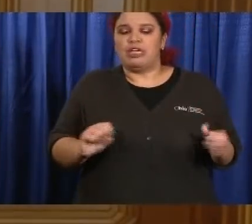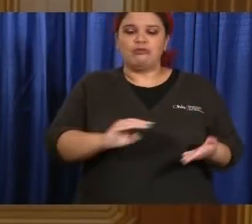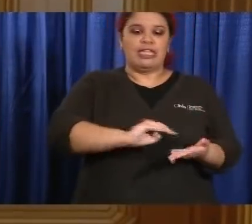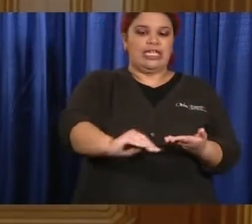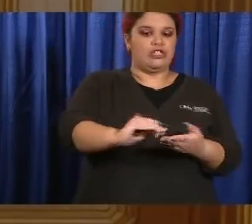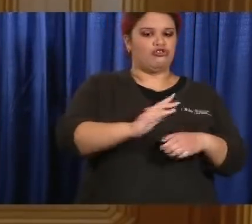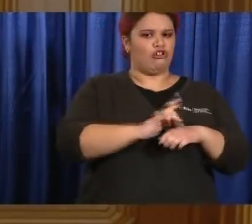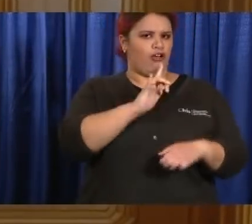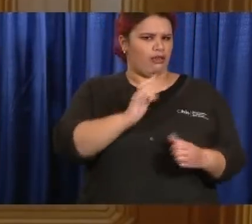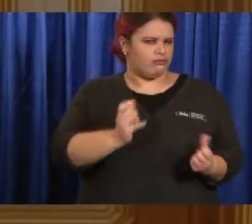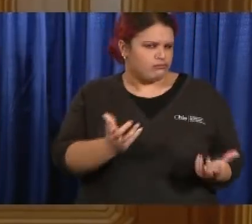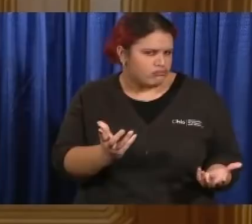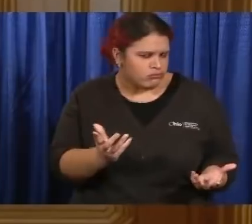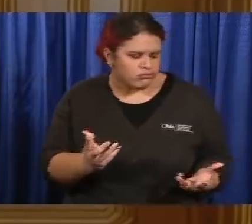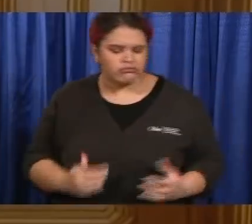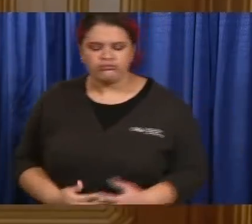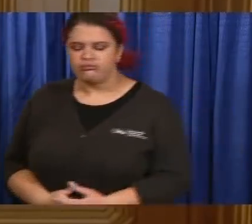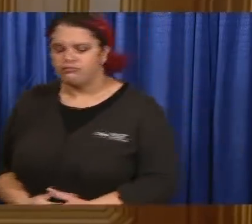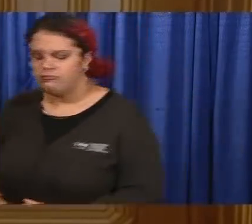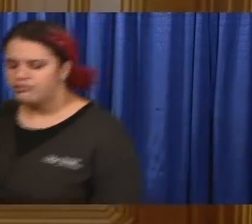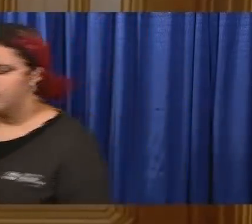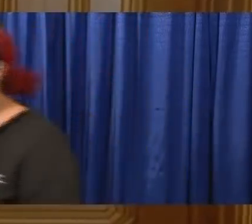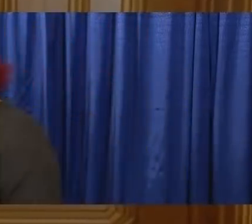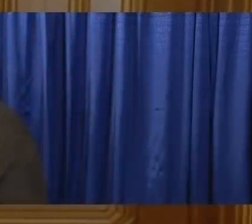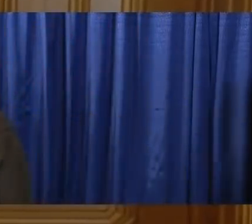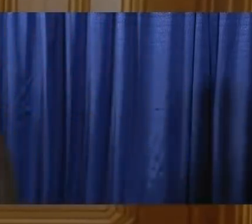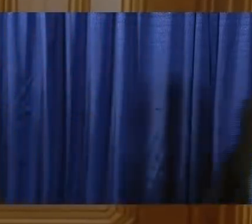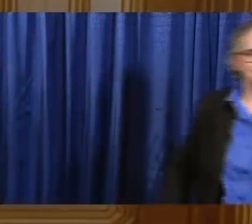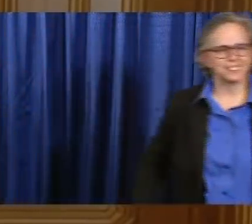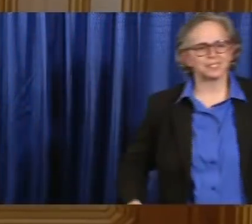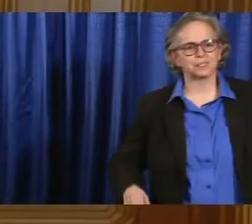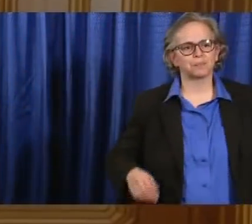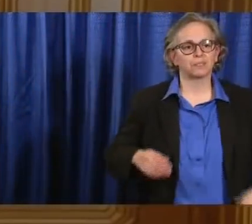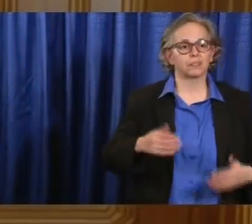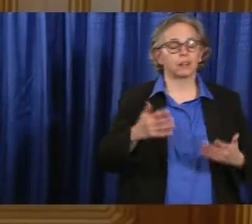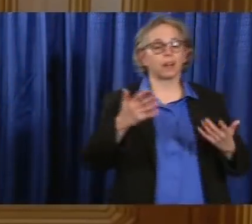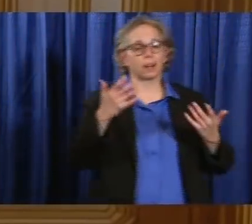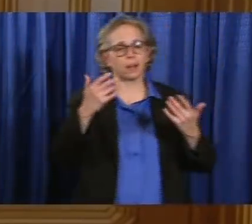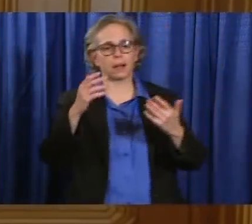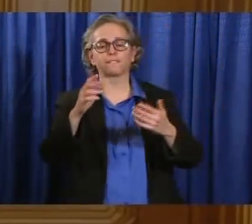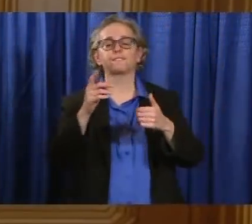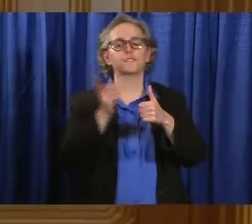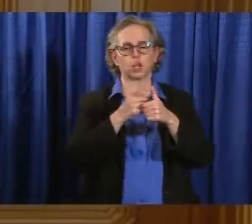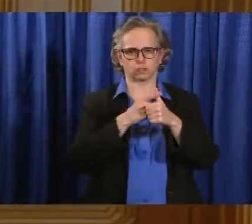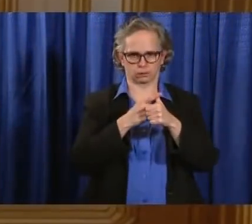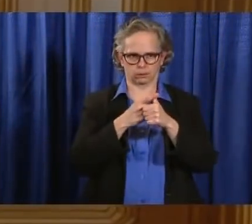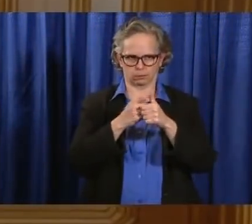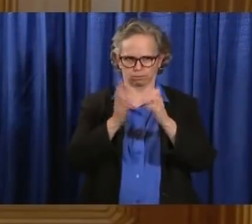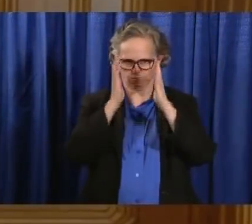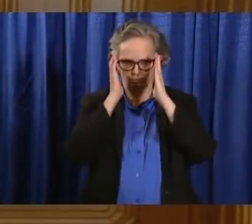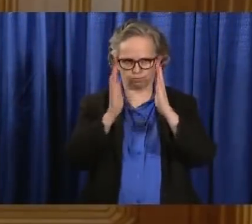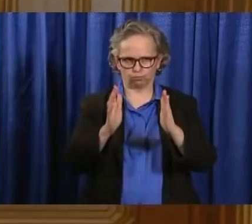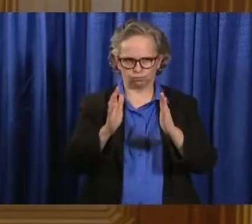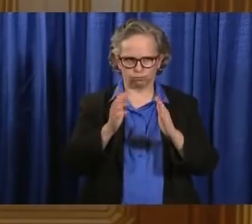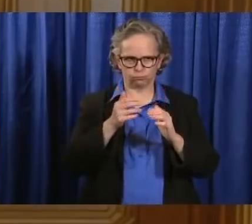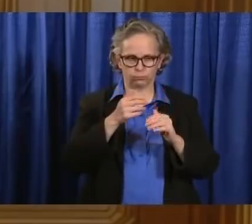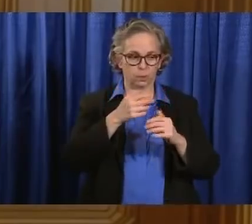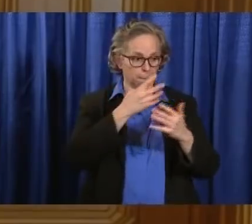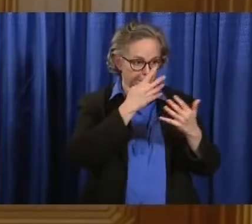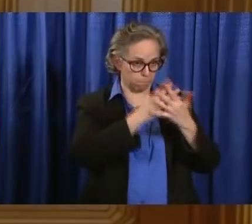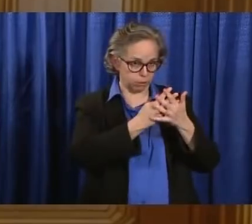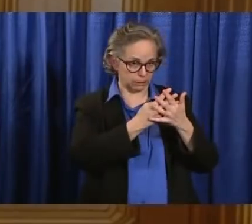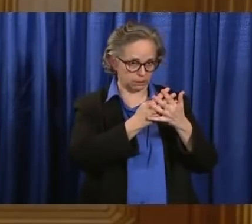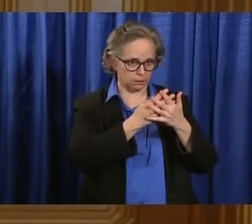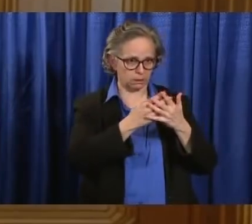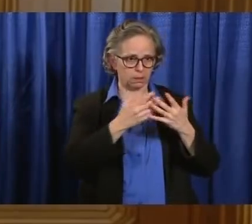Well, I think we start with the understanding that each of the individuals who is there has been convicted, most of them found guilty by a